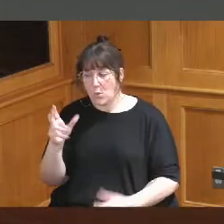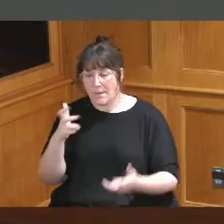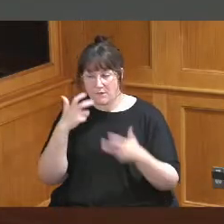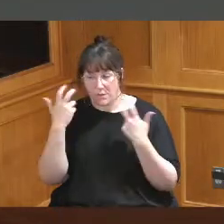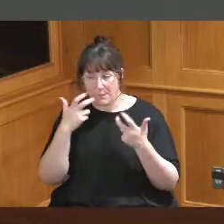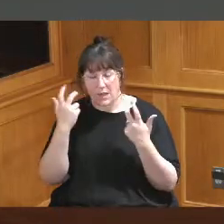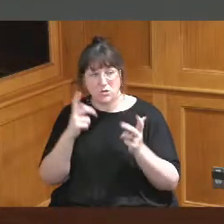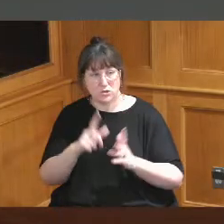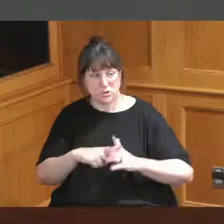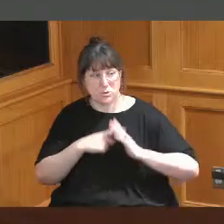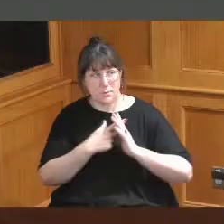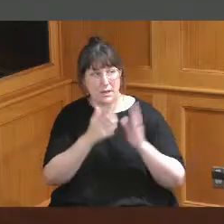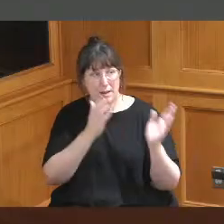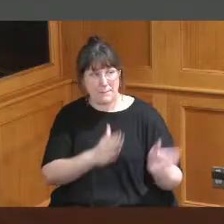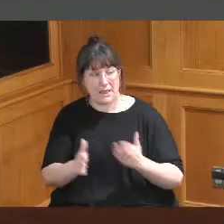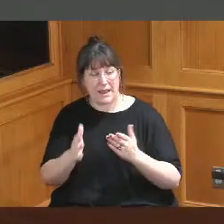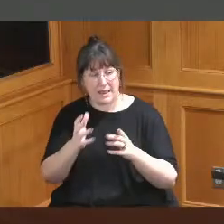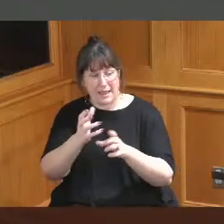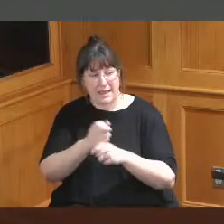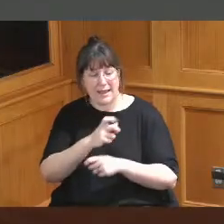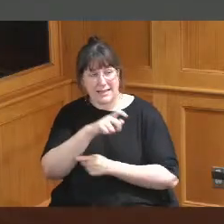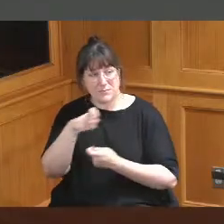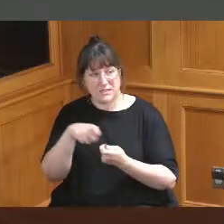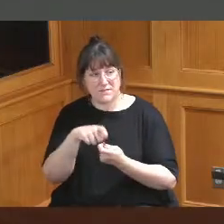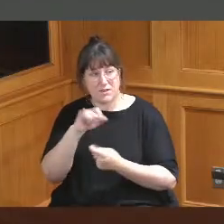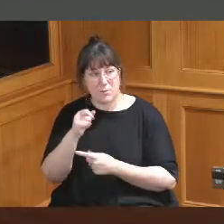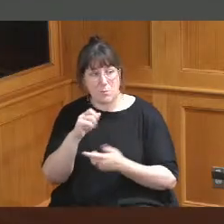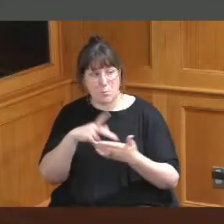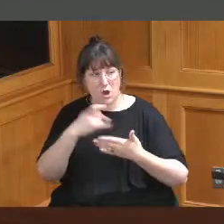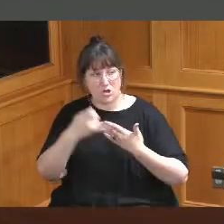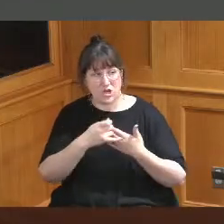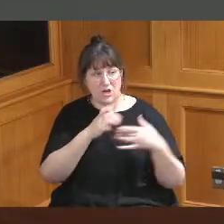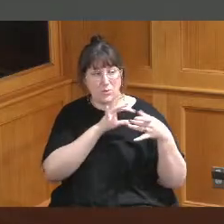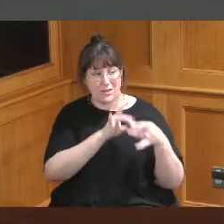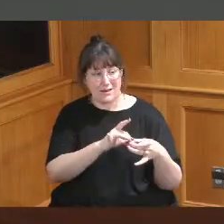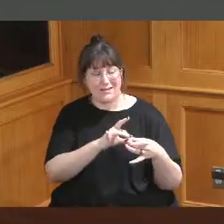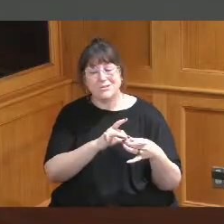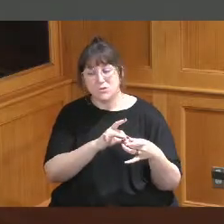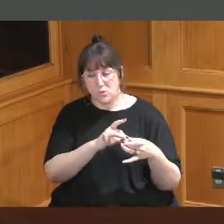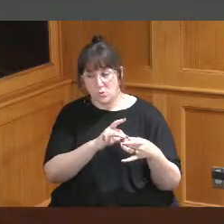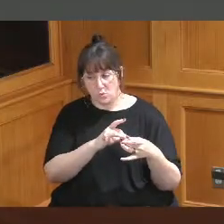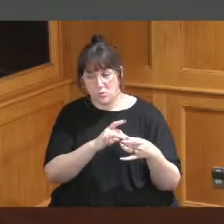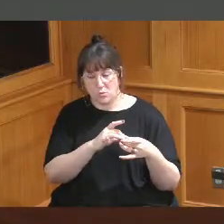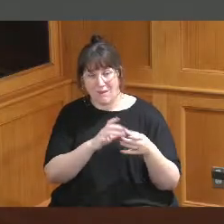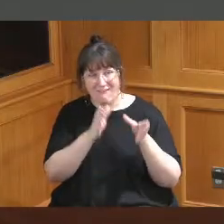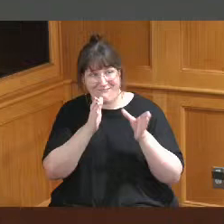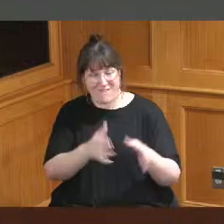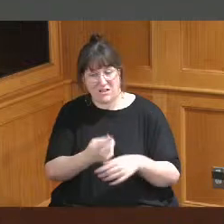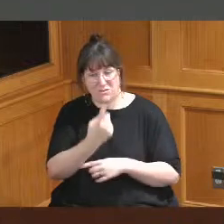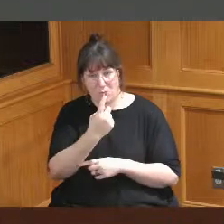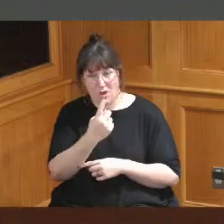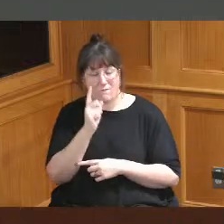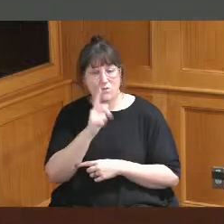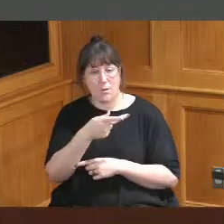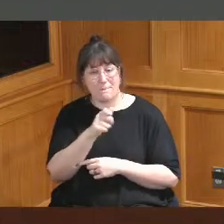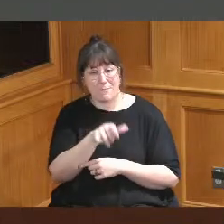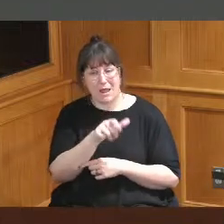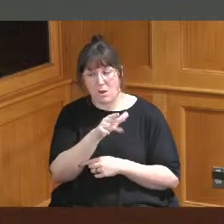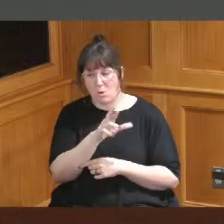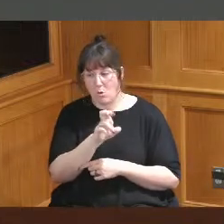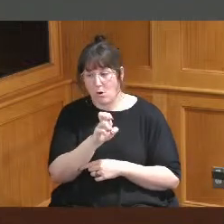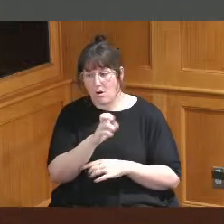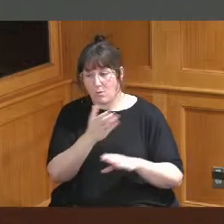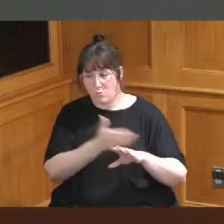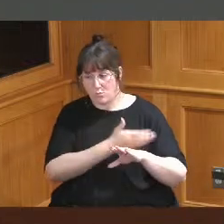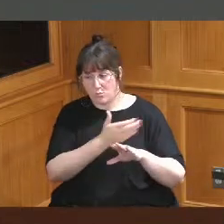begin planning and procuring certain projects related to Phase 1 of the Paycor renovation project,